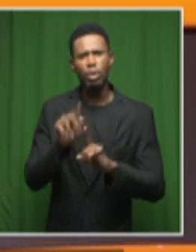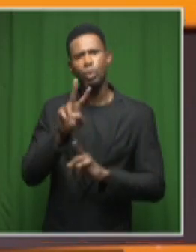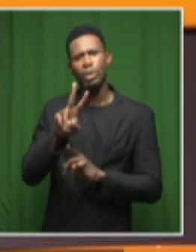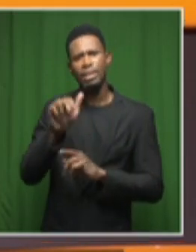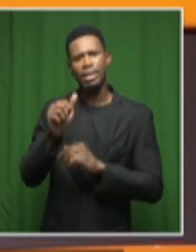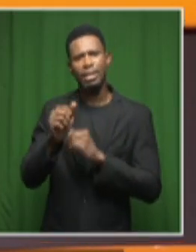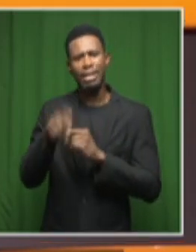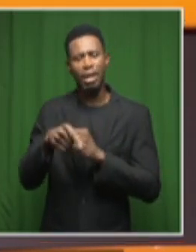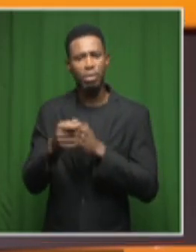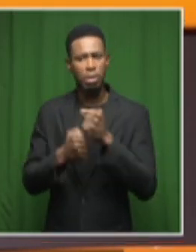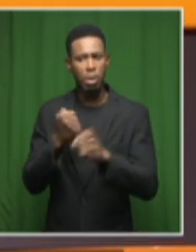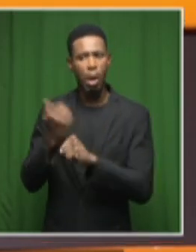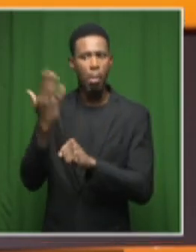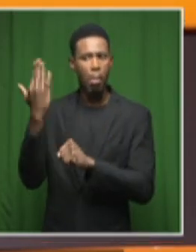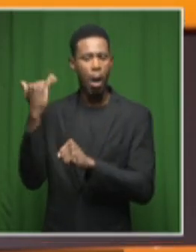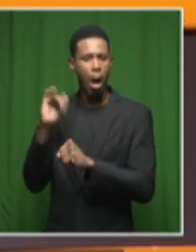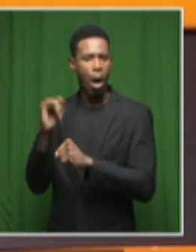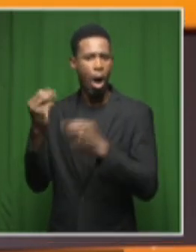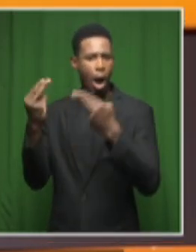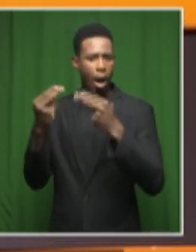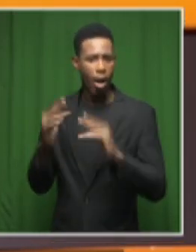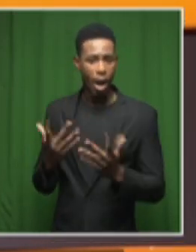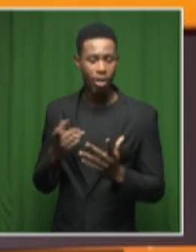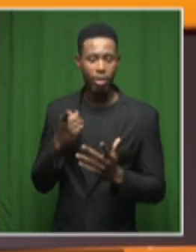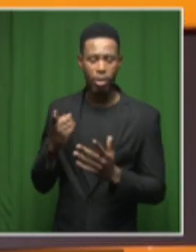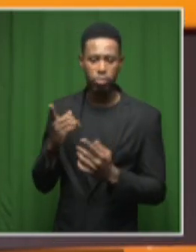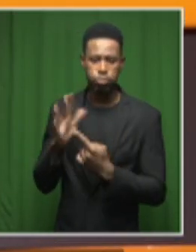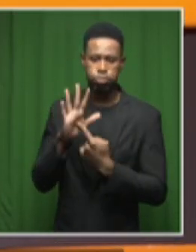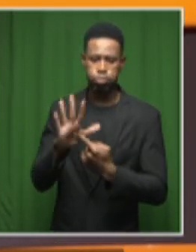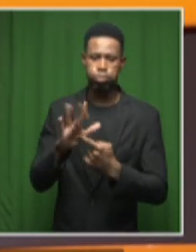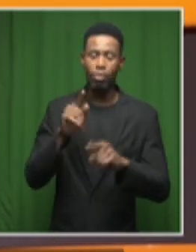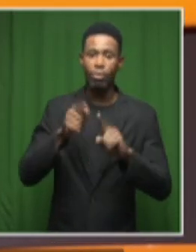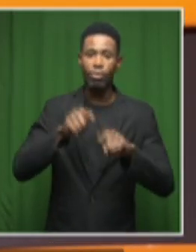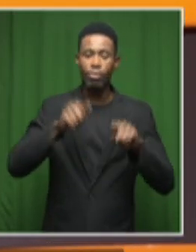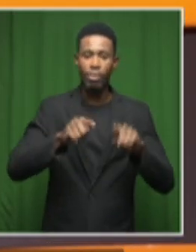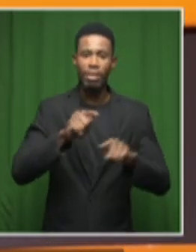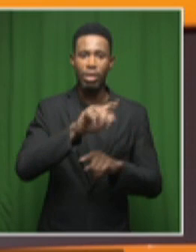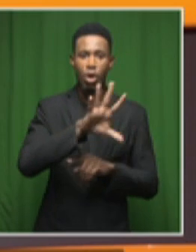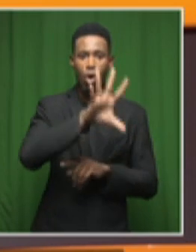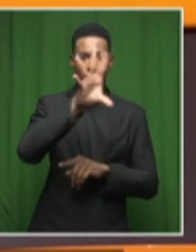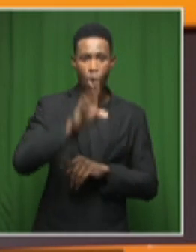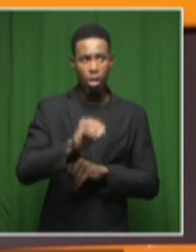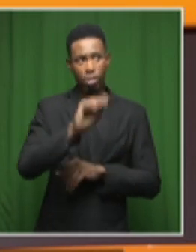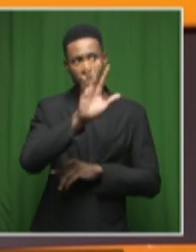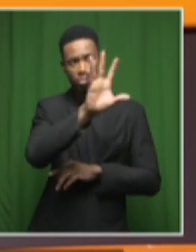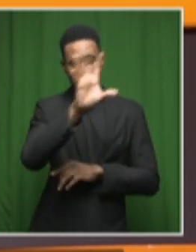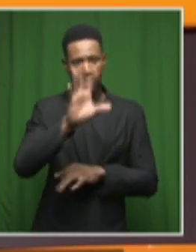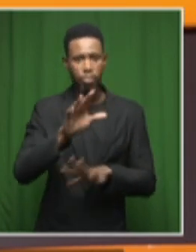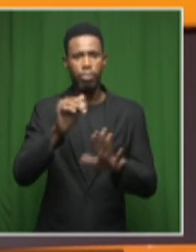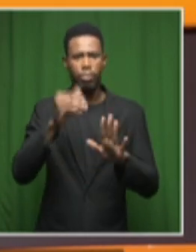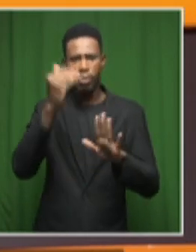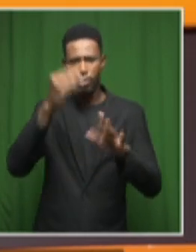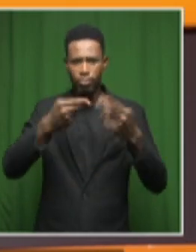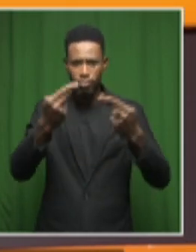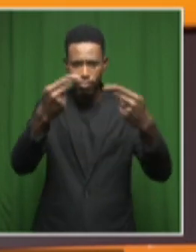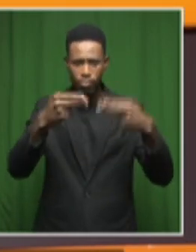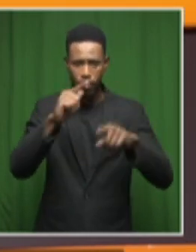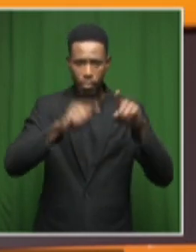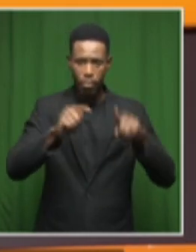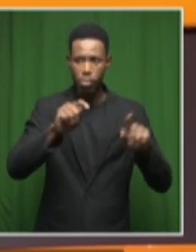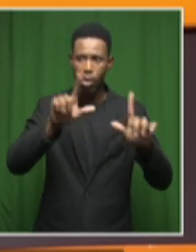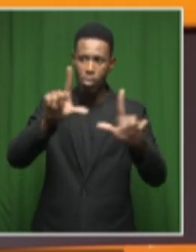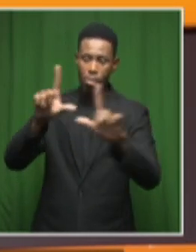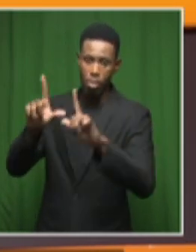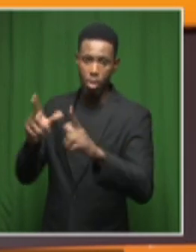years. Now, the artists showcasing hail from different parts of the continent, emphasizing the unity driving this transformative movement. To